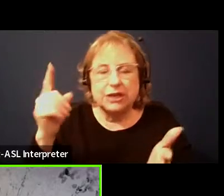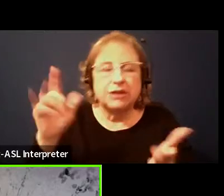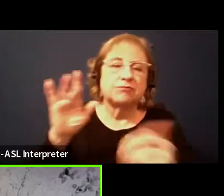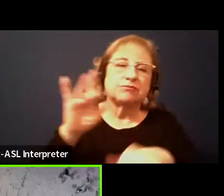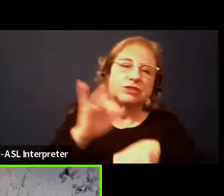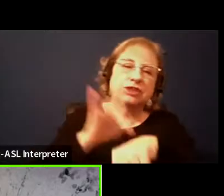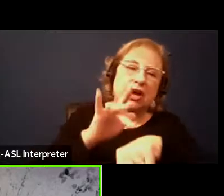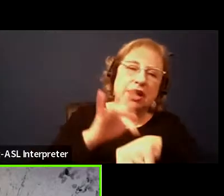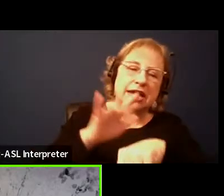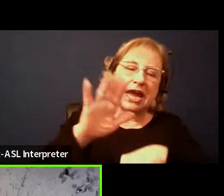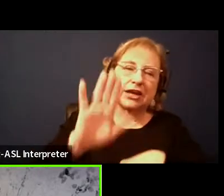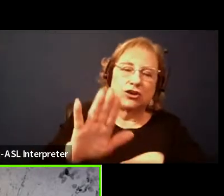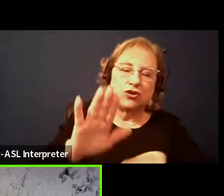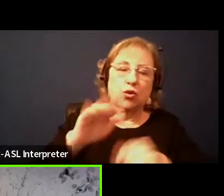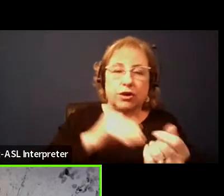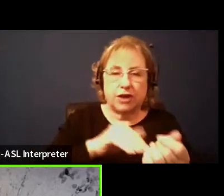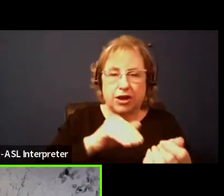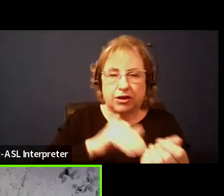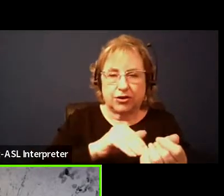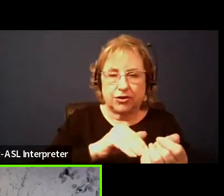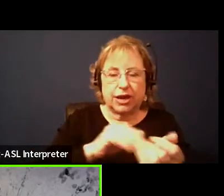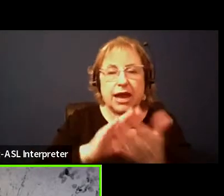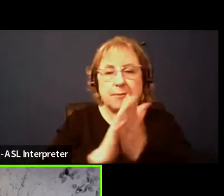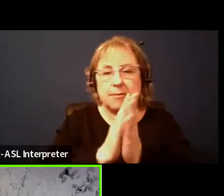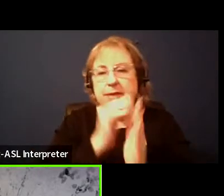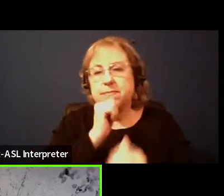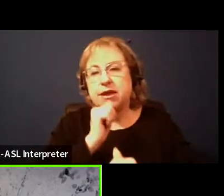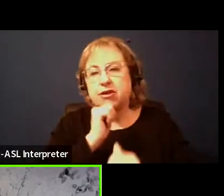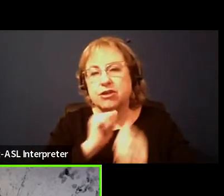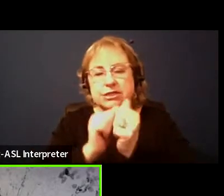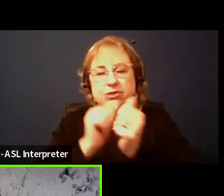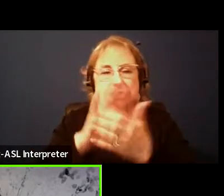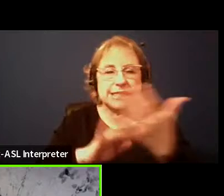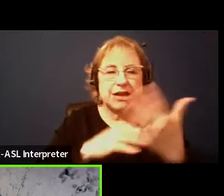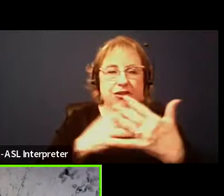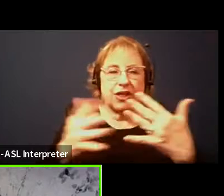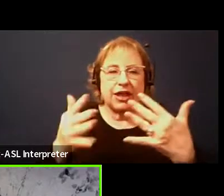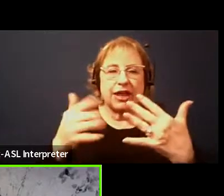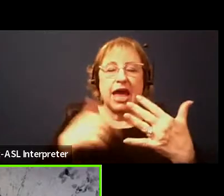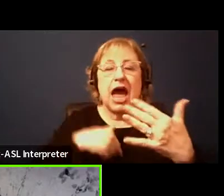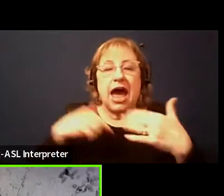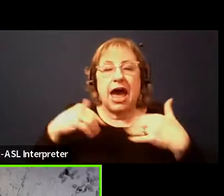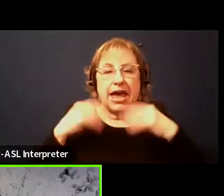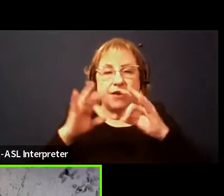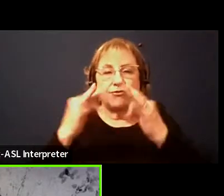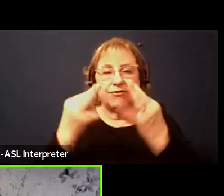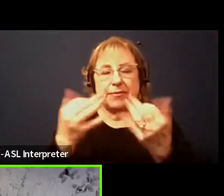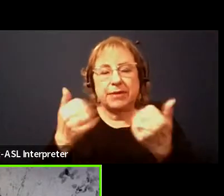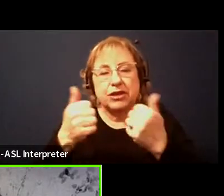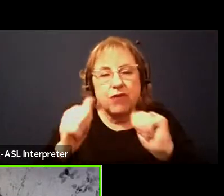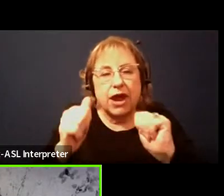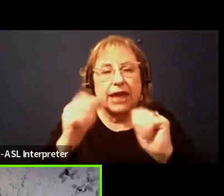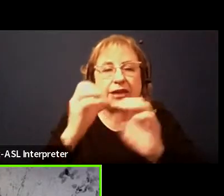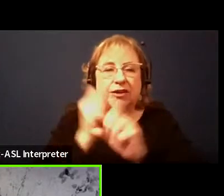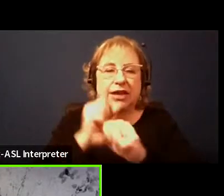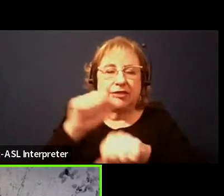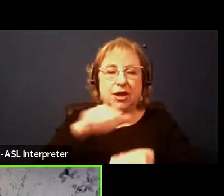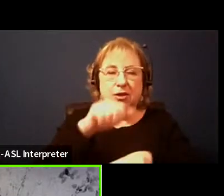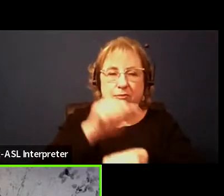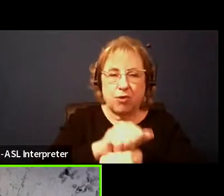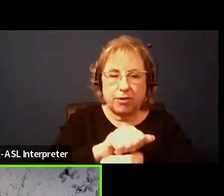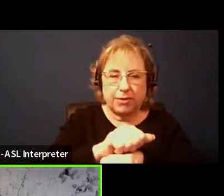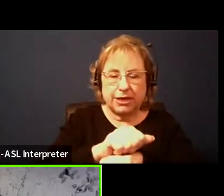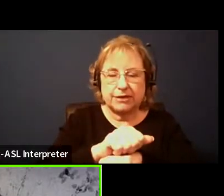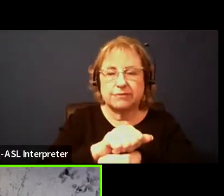your questions, and be patient with scheduling. I know I have families who are still trying to get those appointments scheduled. Now's the